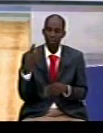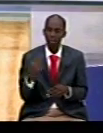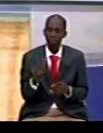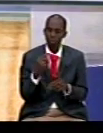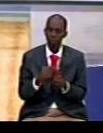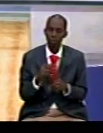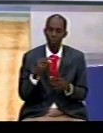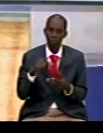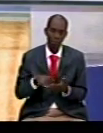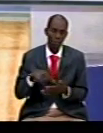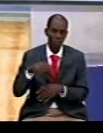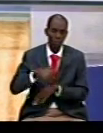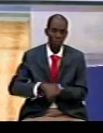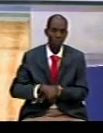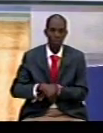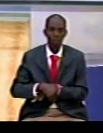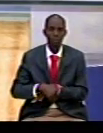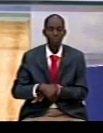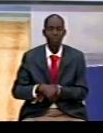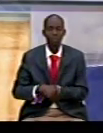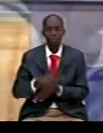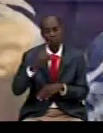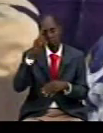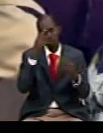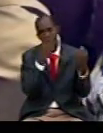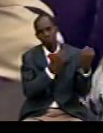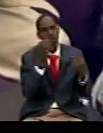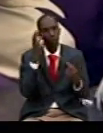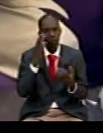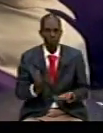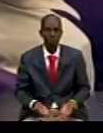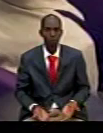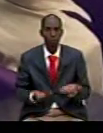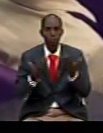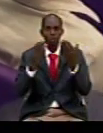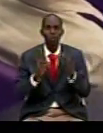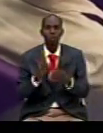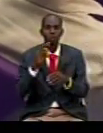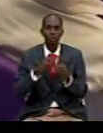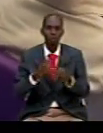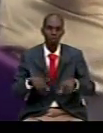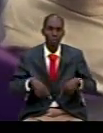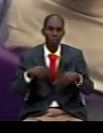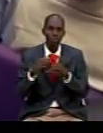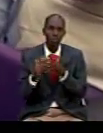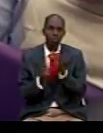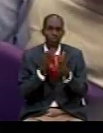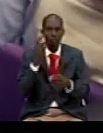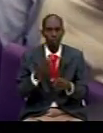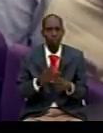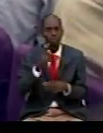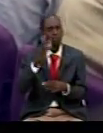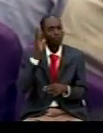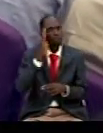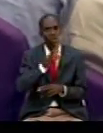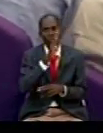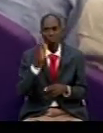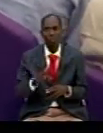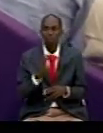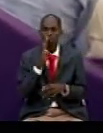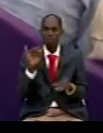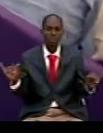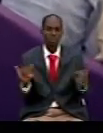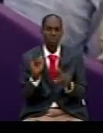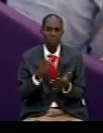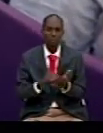Word tonight, faith will rise up in your life. You will never be the same again.